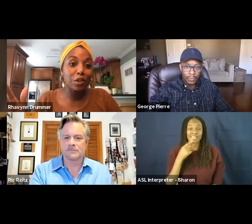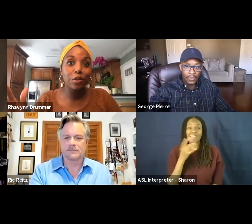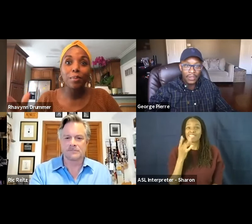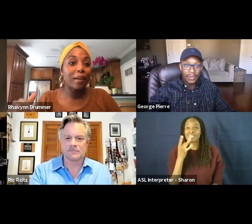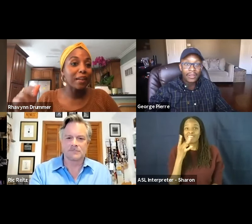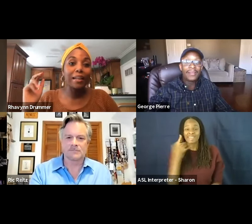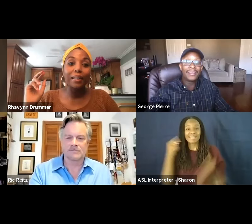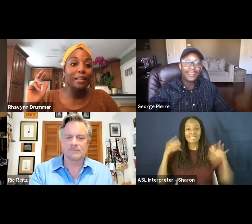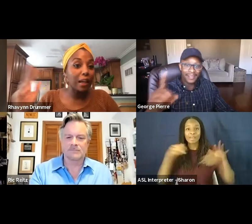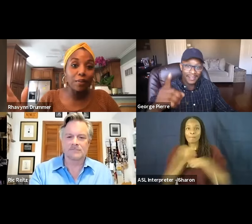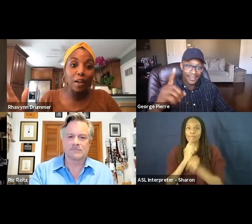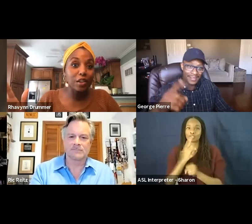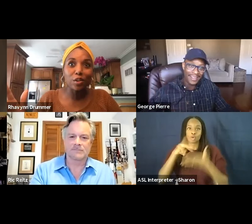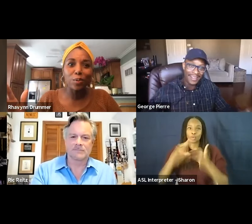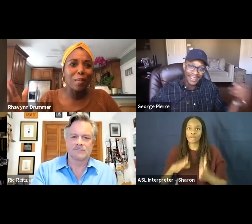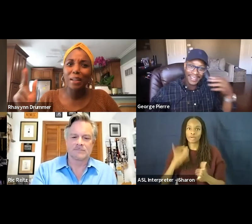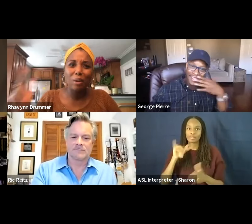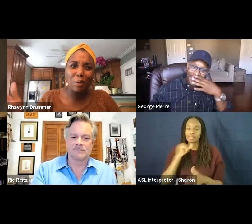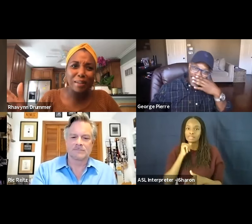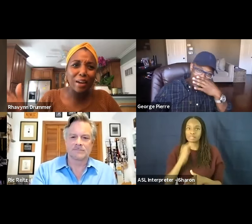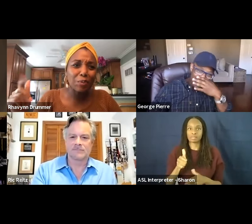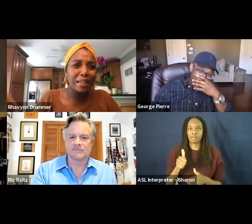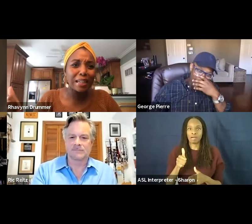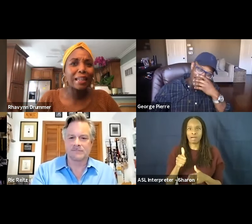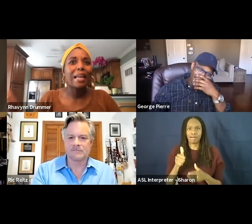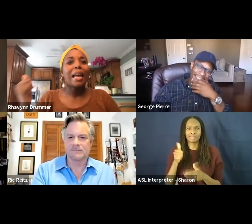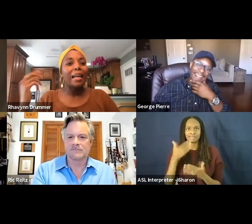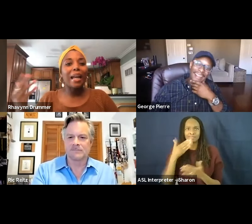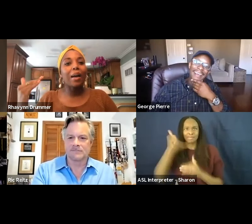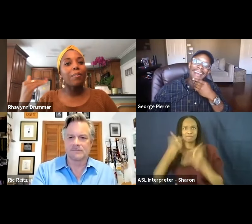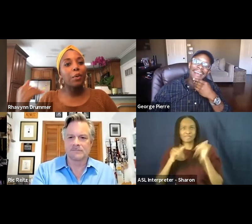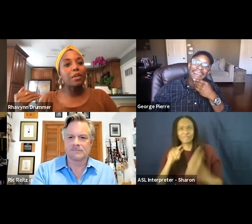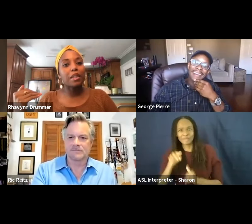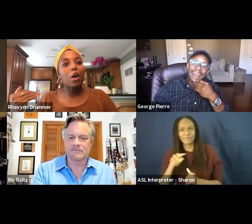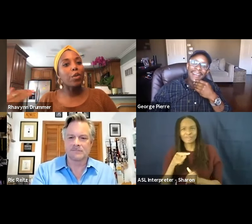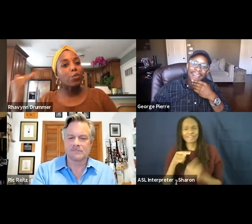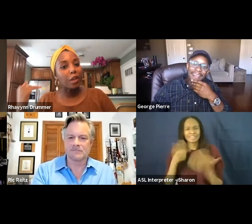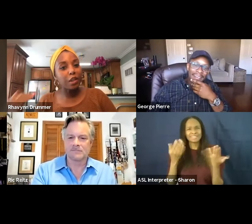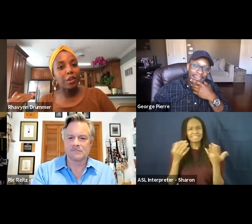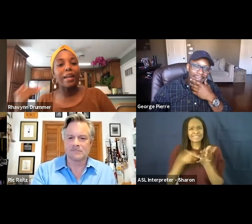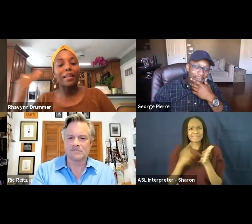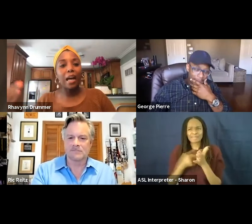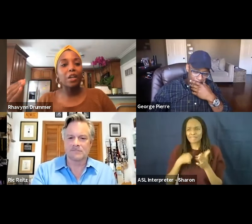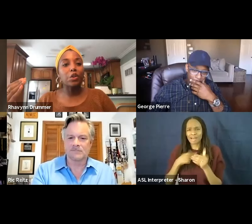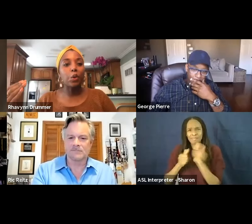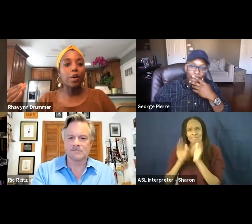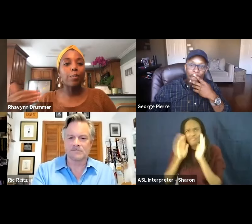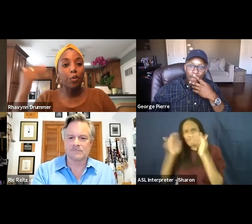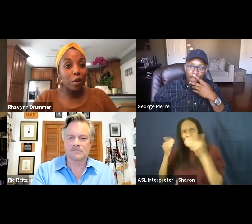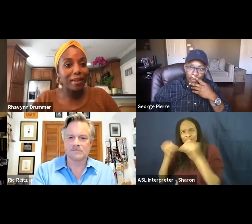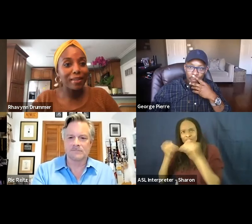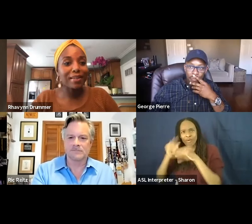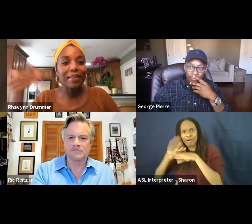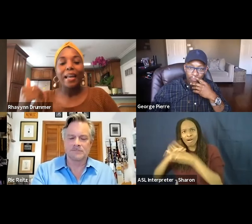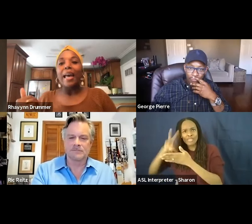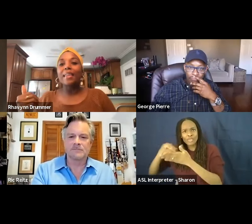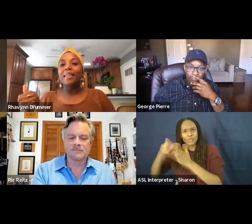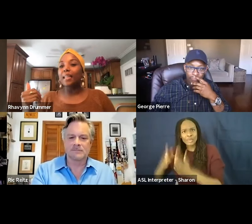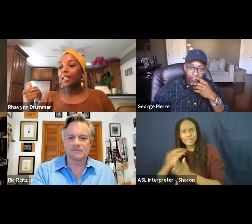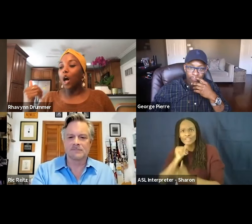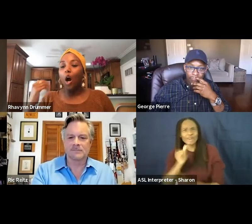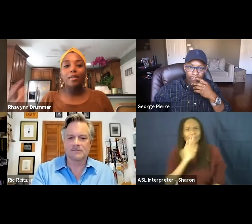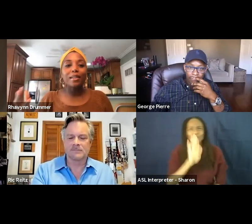upstage you. I've gotten a ton of auditions where I'm like, who is that reading? And now I'm focusing on the reader and not your performance.